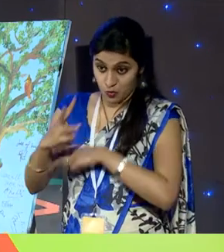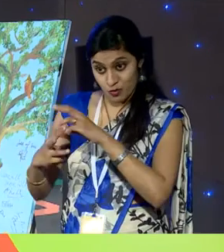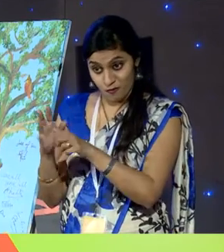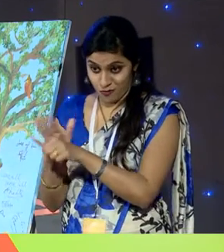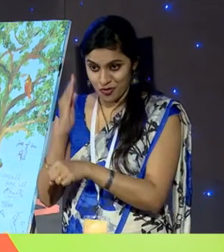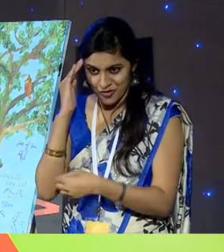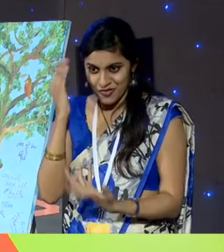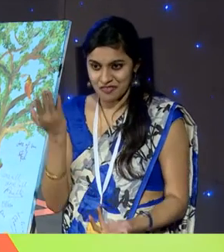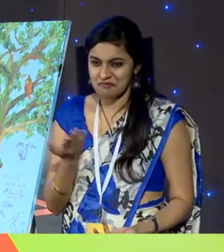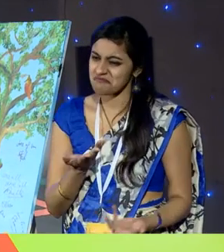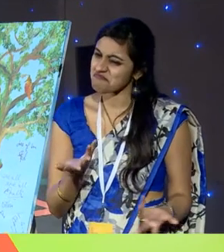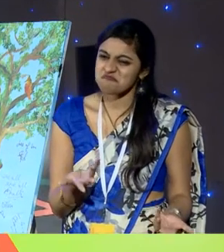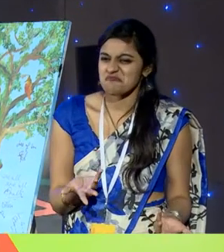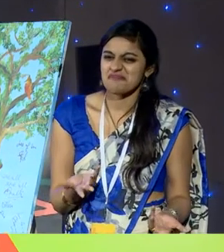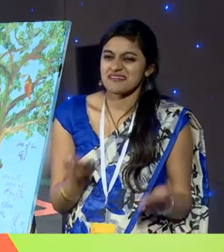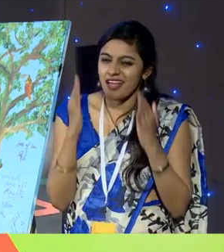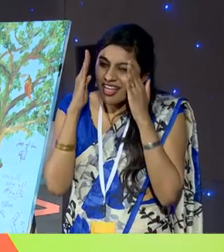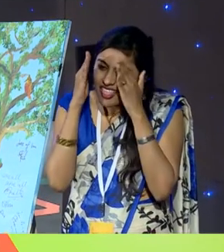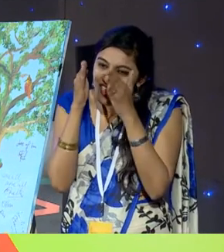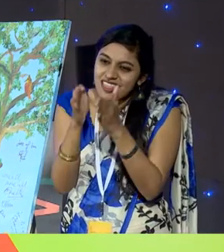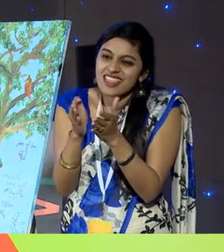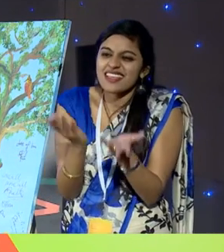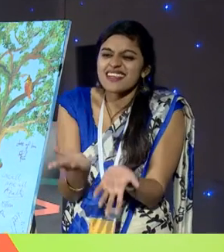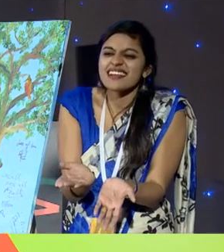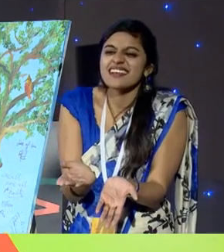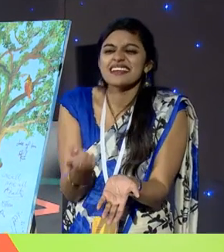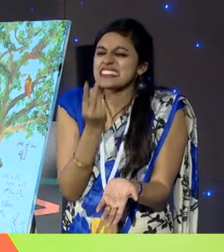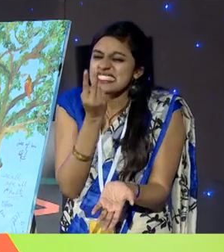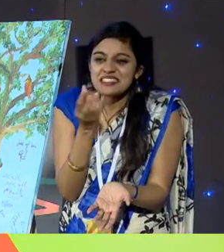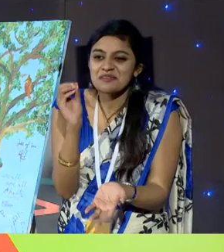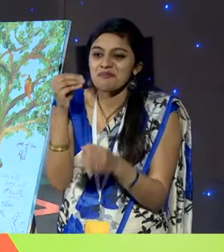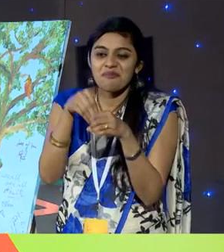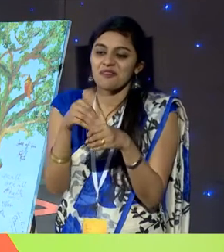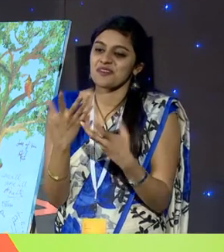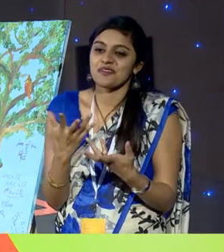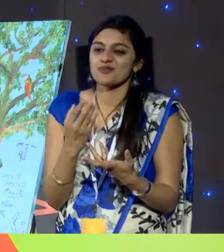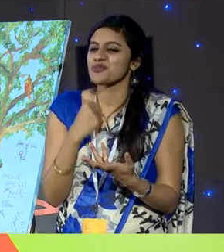and of course, if you want a statistical detail as to why inclusion is difficult,